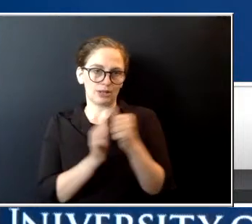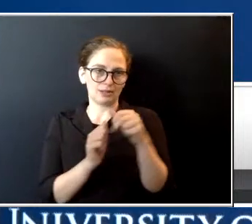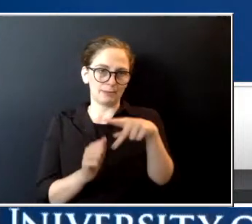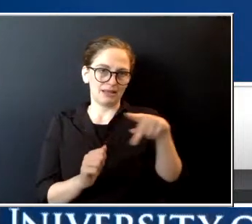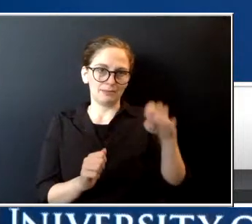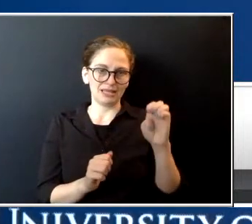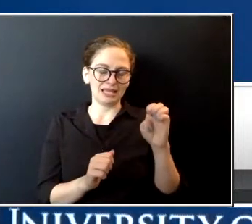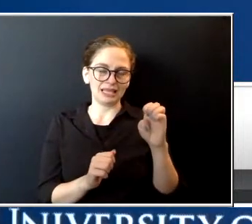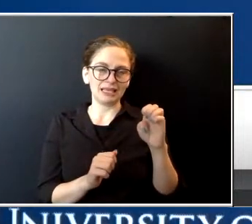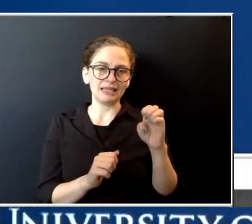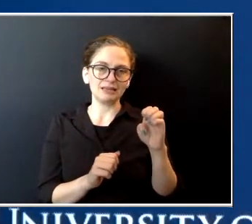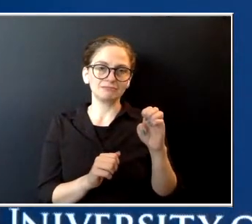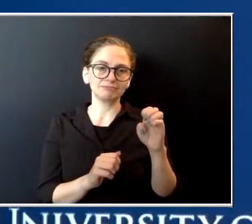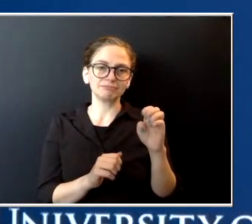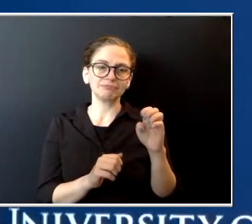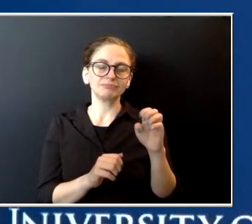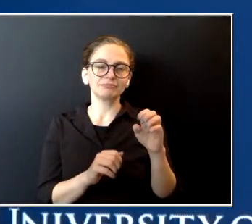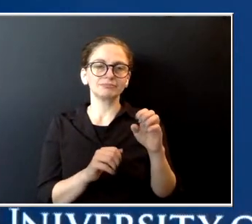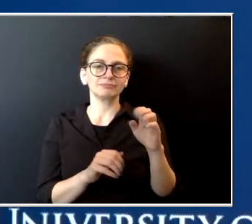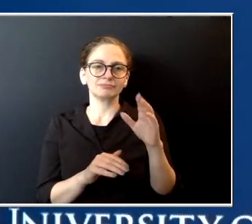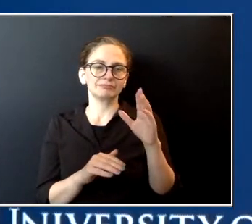than aerosolized